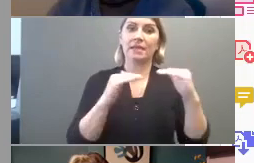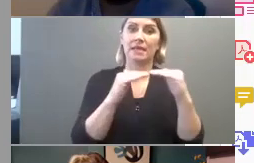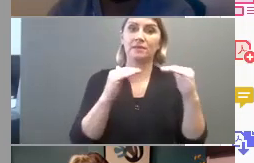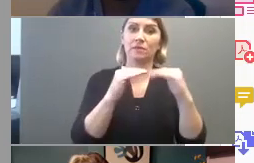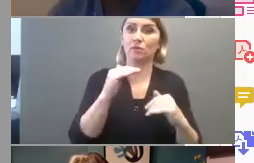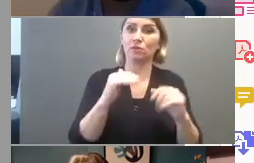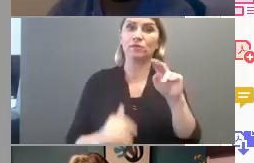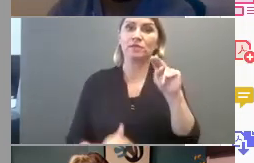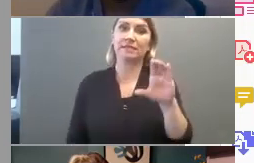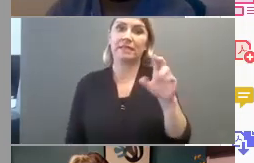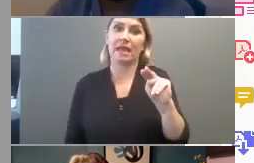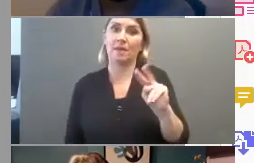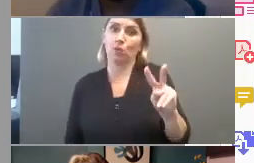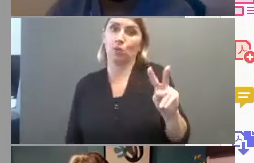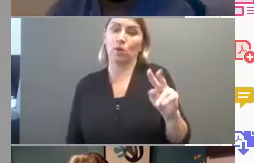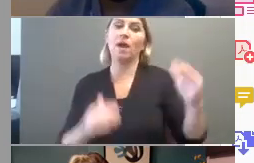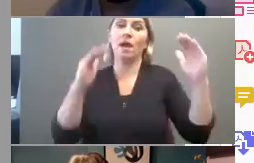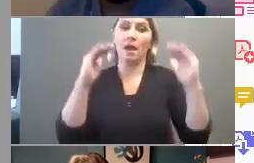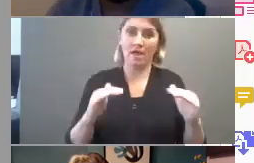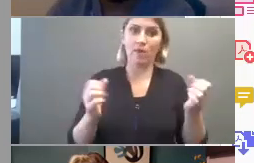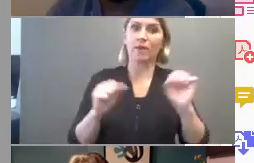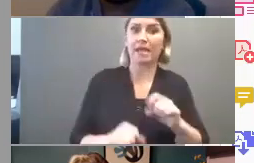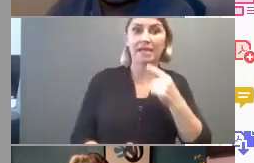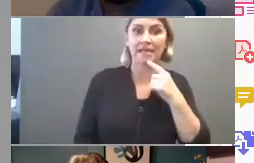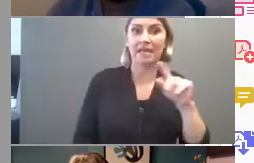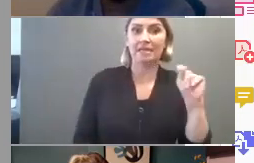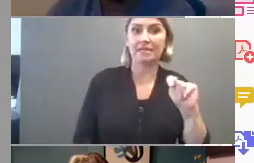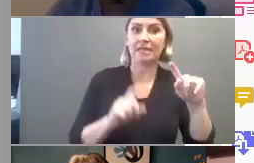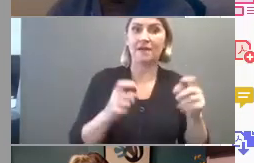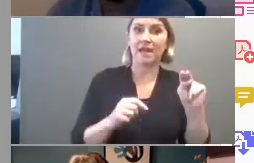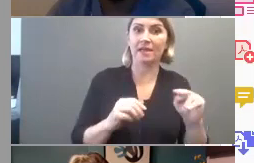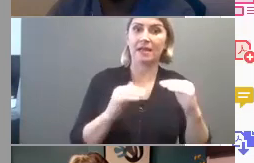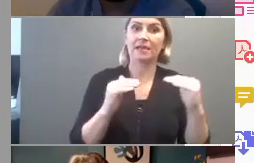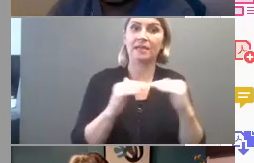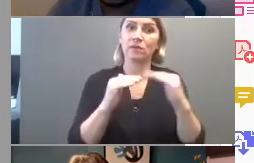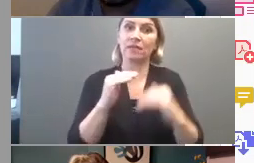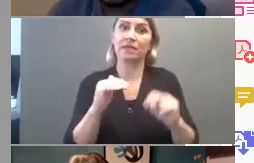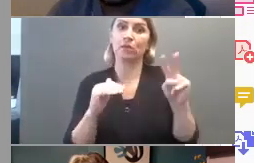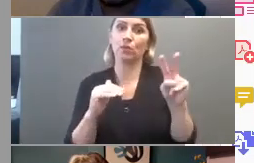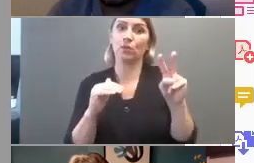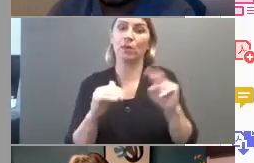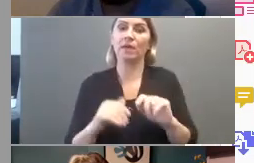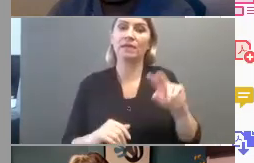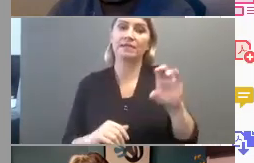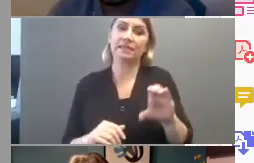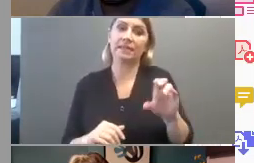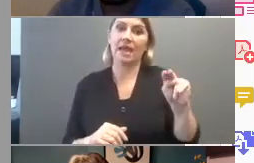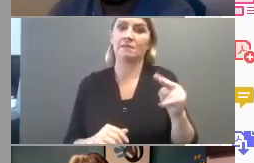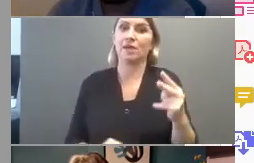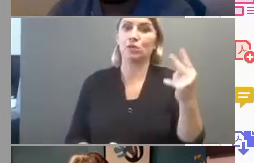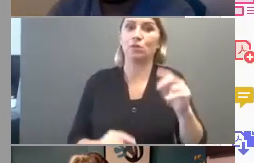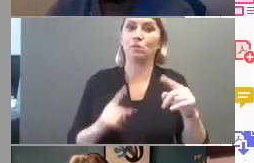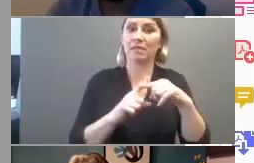Cn by 2. Then we can say T of n is less than equal to 2 Cn by 2 plus